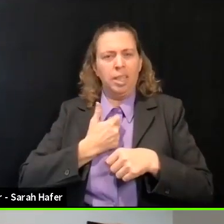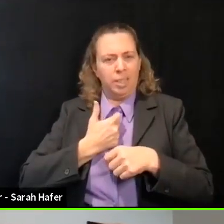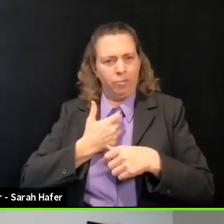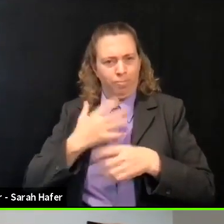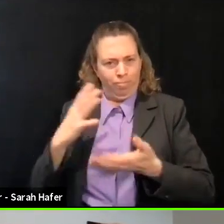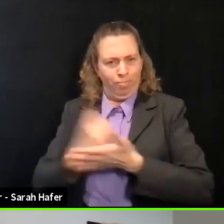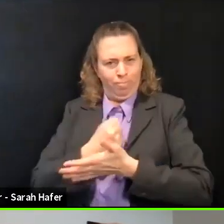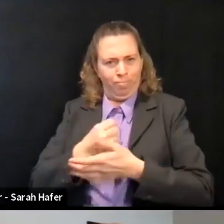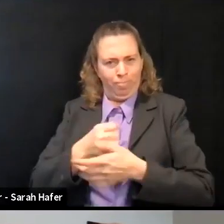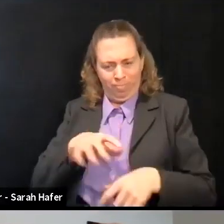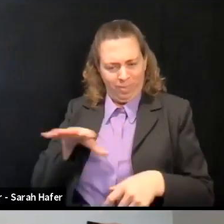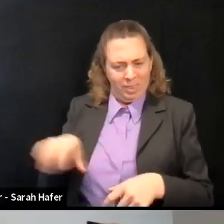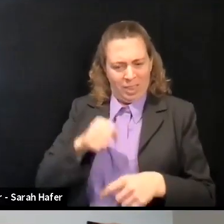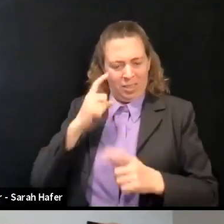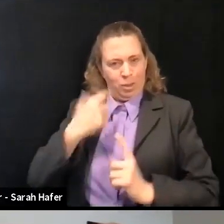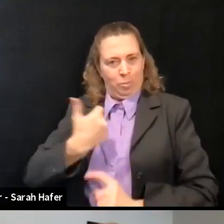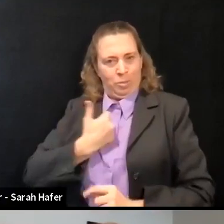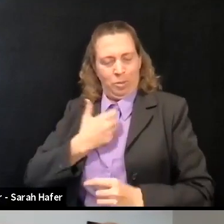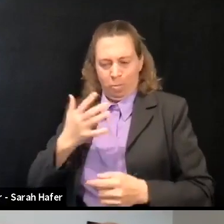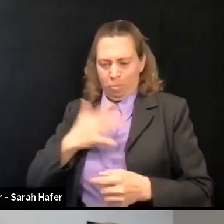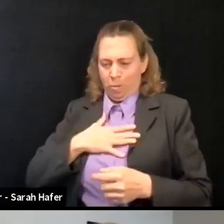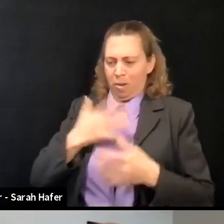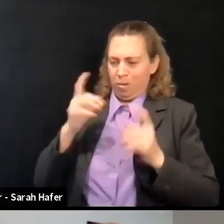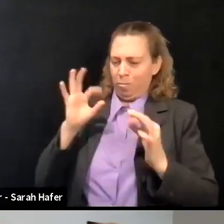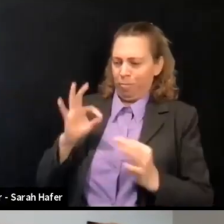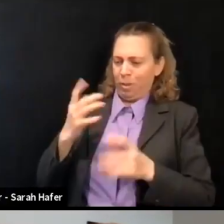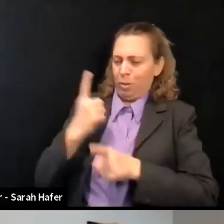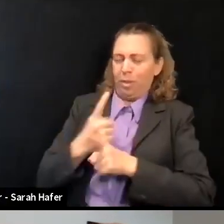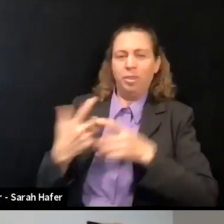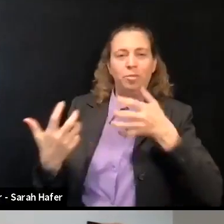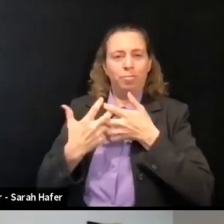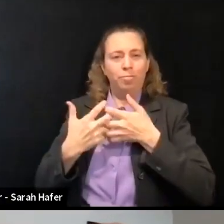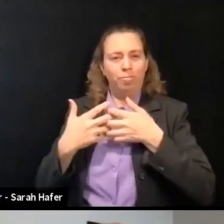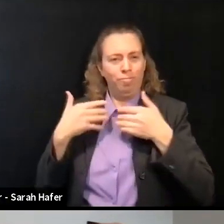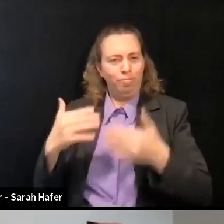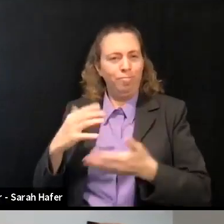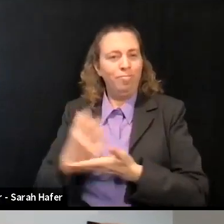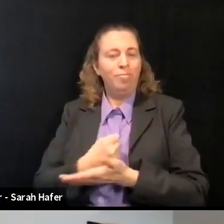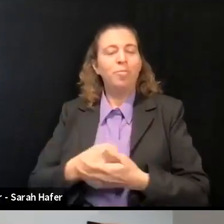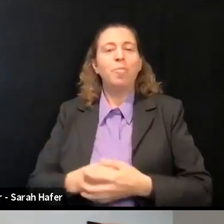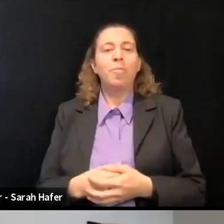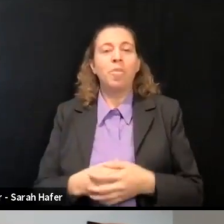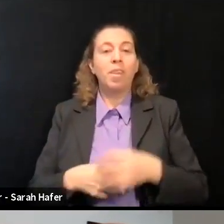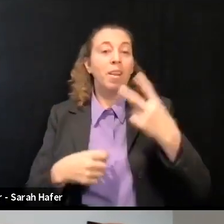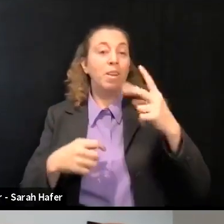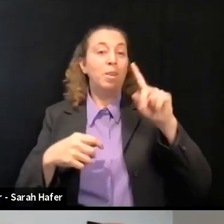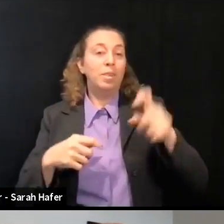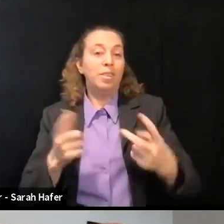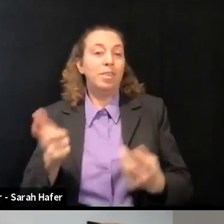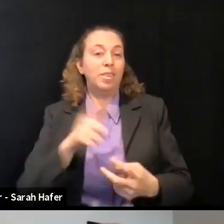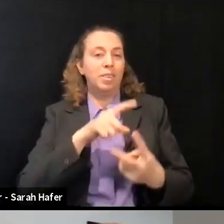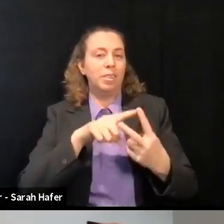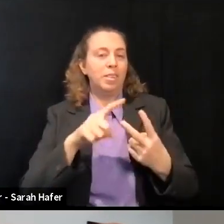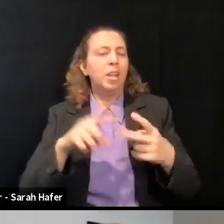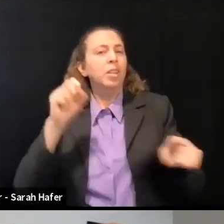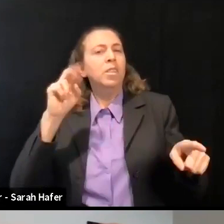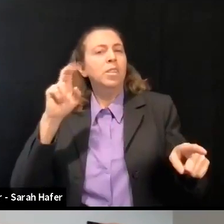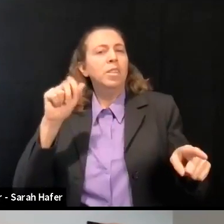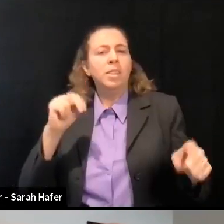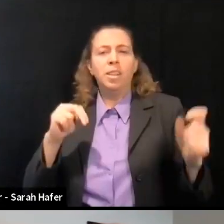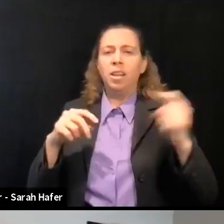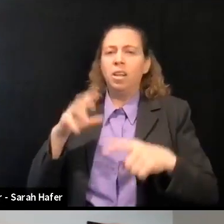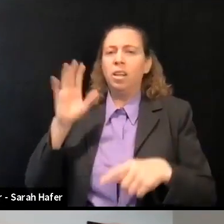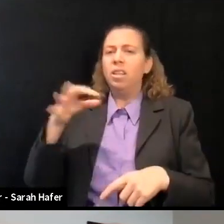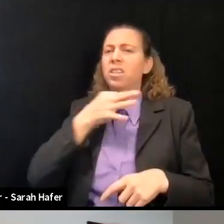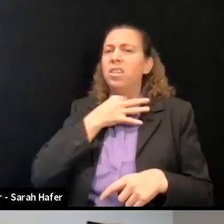All right, I think we're going to go to our second question. Susan asks, what about Oregonians who can't access therapy